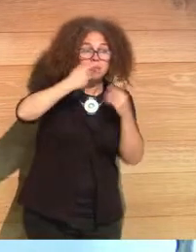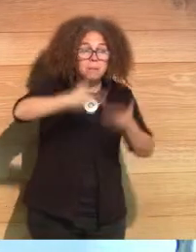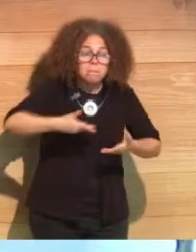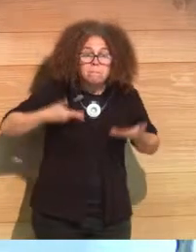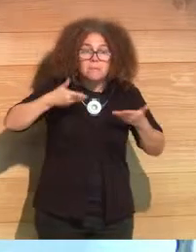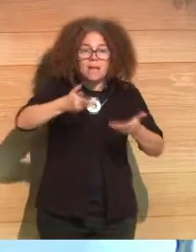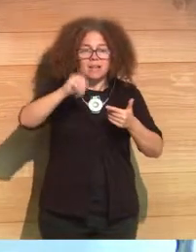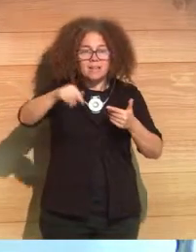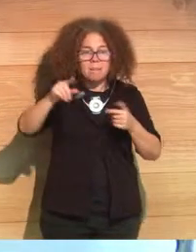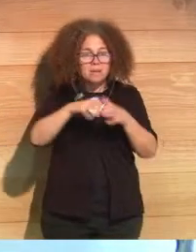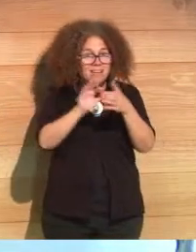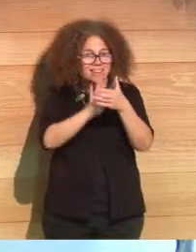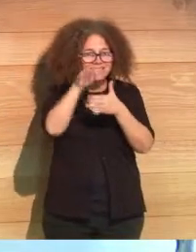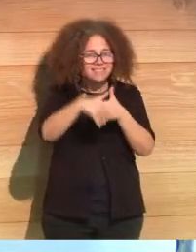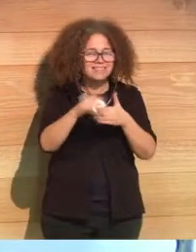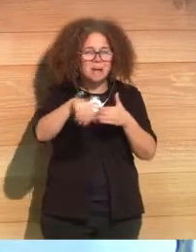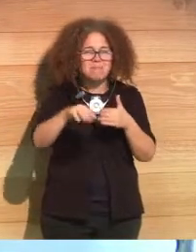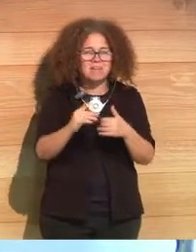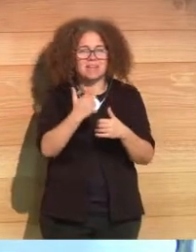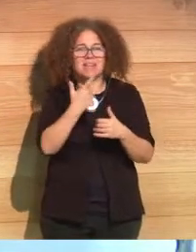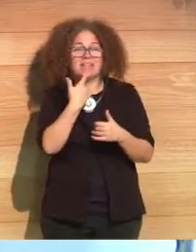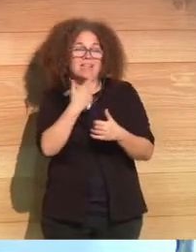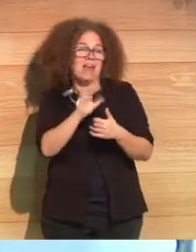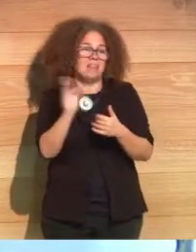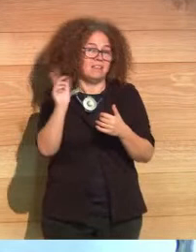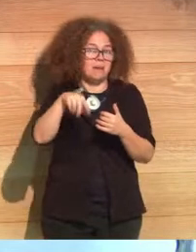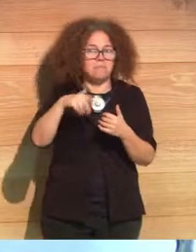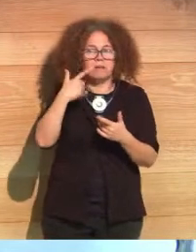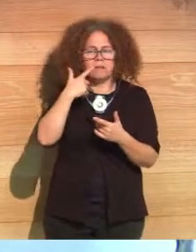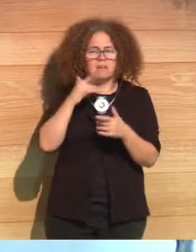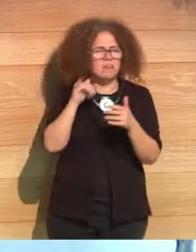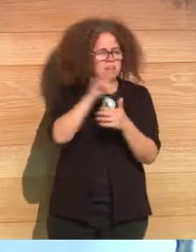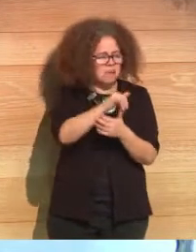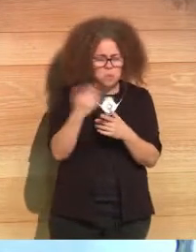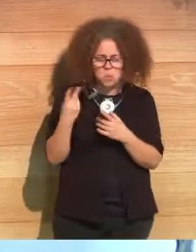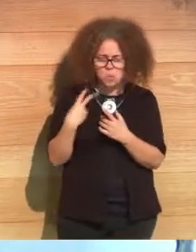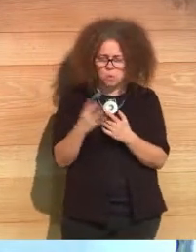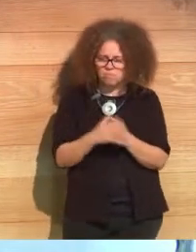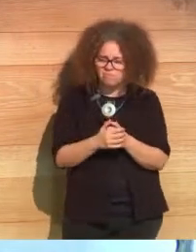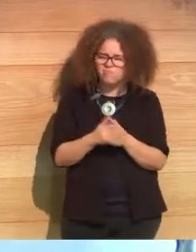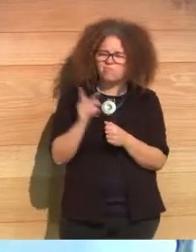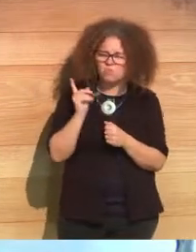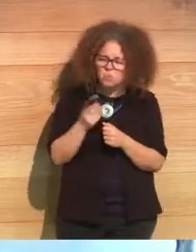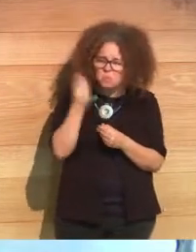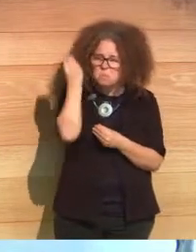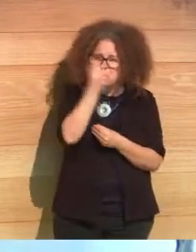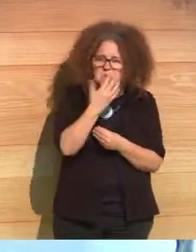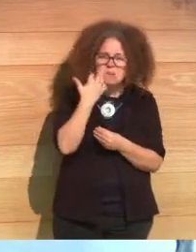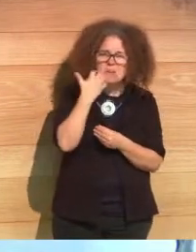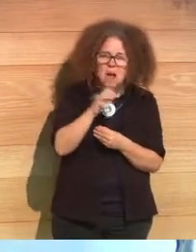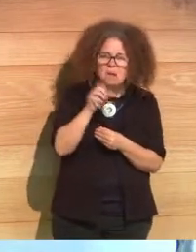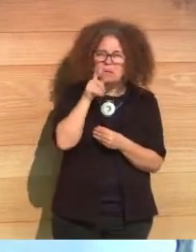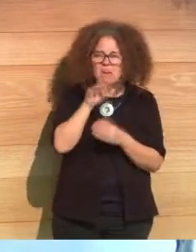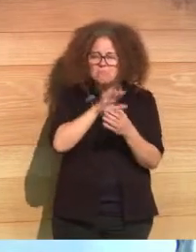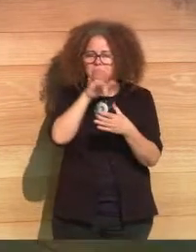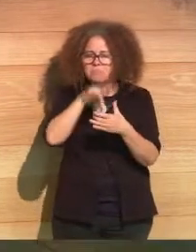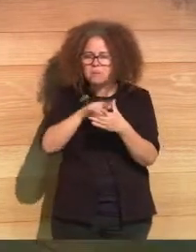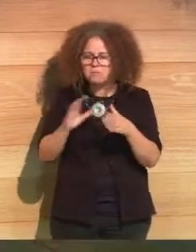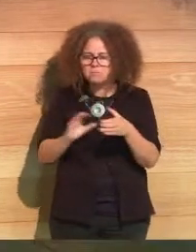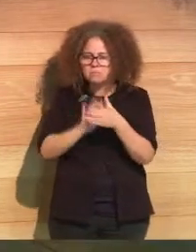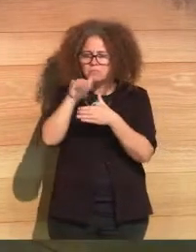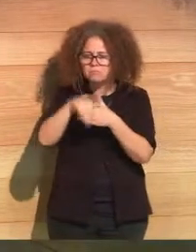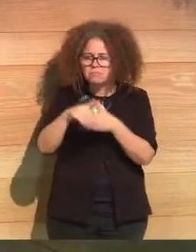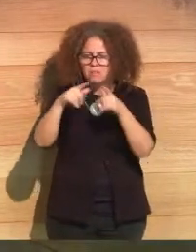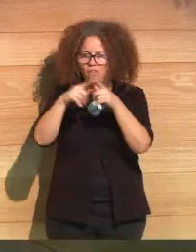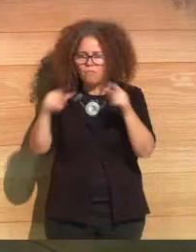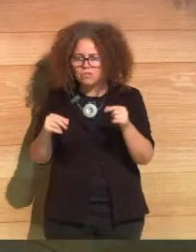I actually told Joanie, like, isn't it strange to go to the country of Mount Fuji and show an Icelandic volcano? So